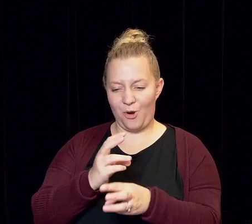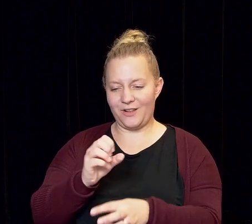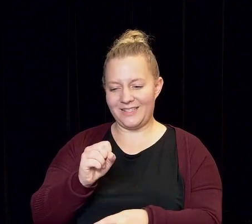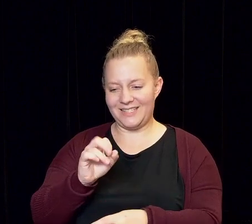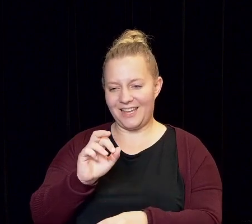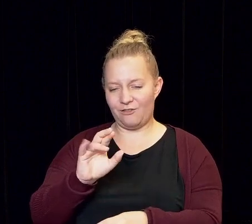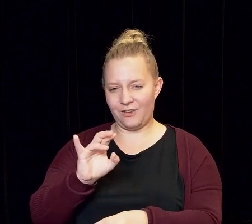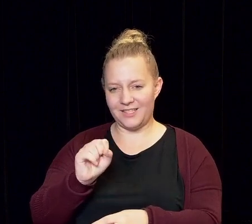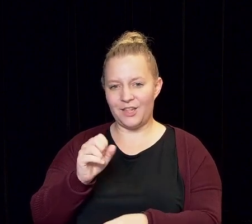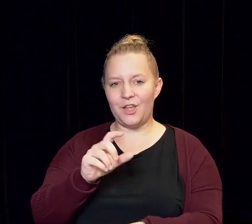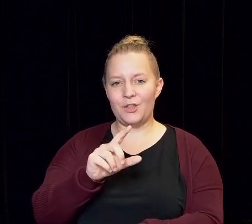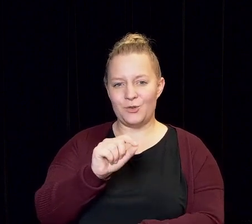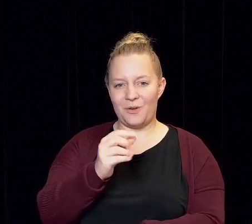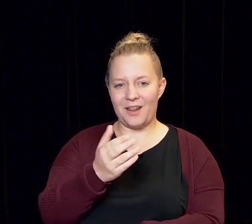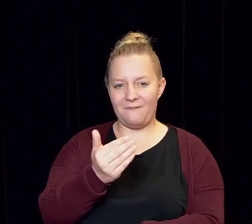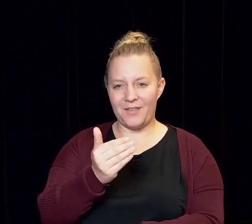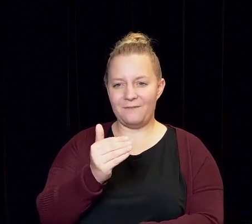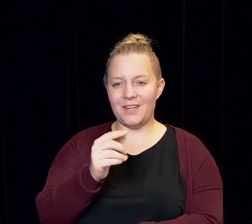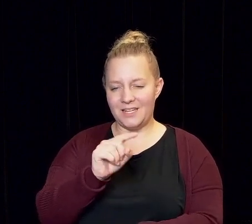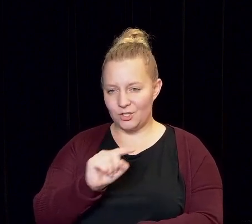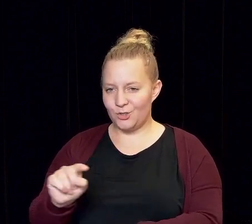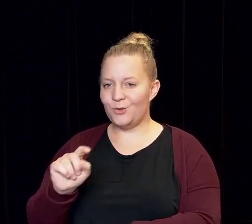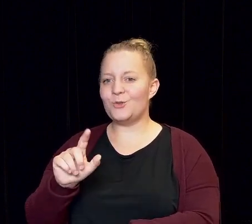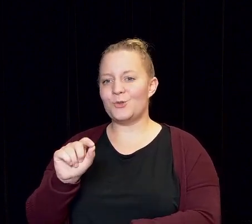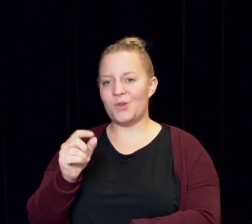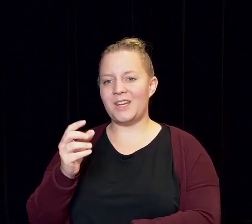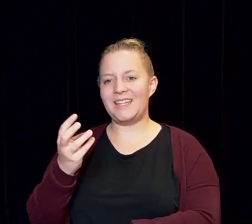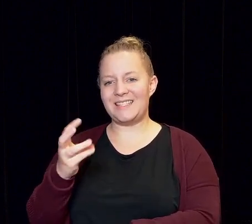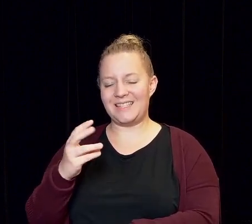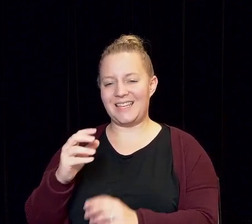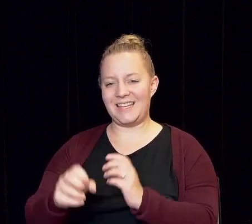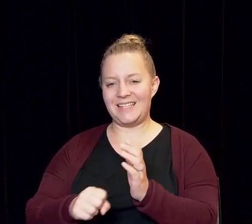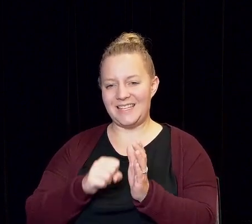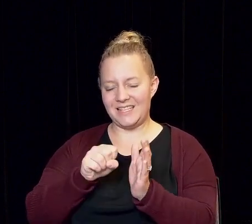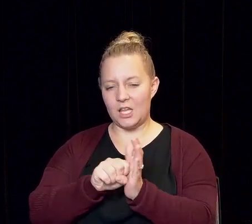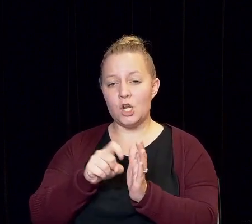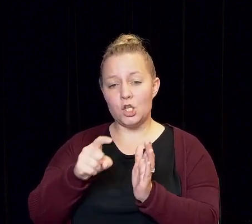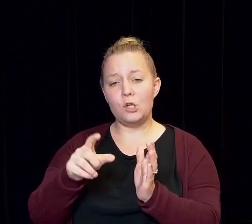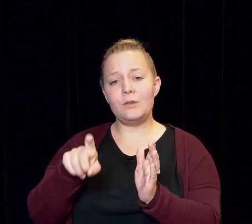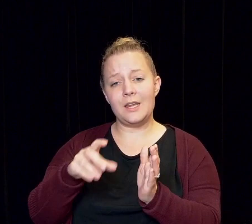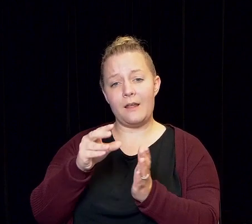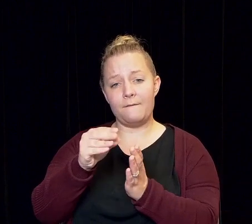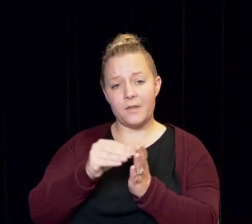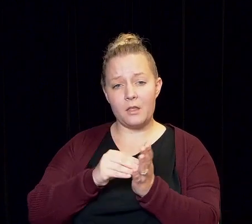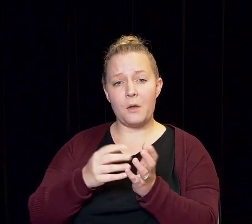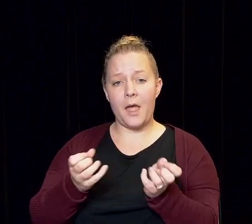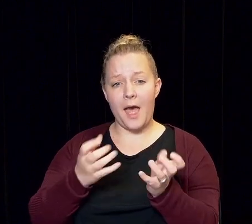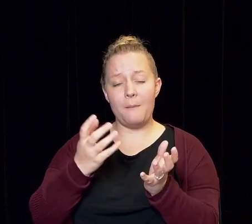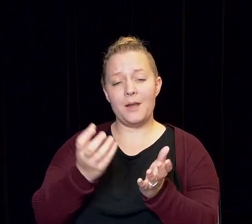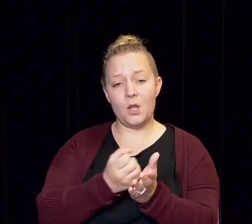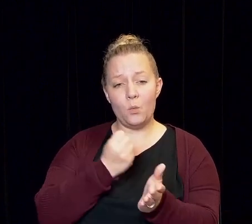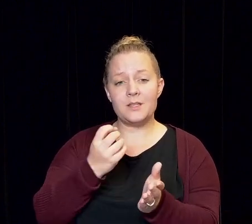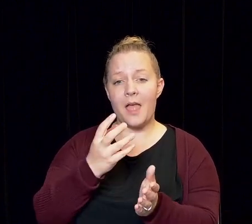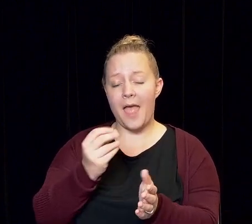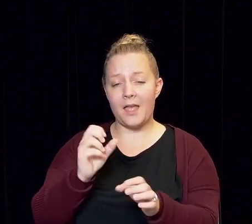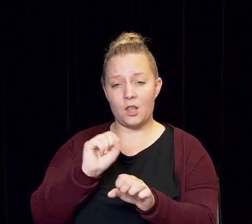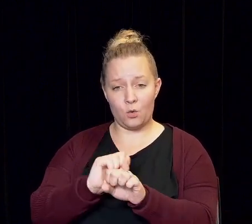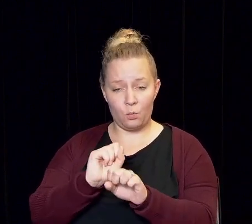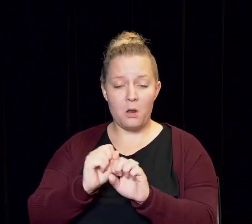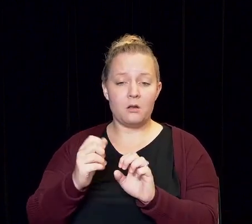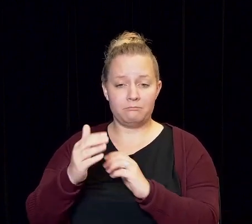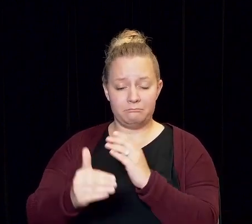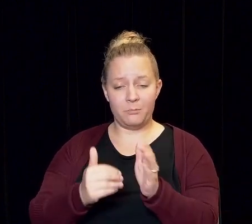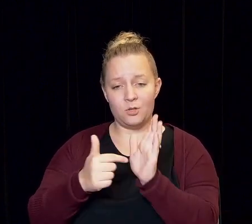season to their 2016 season. But you need to have filled out the amount of wins they had and the work that it takes to show this answer,